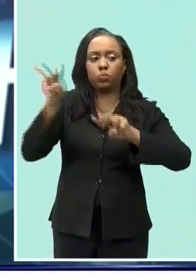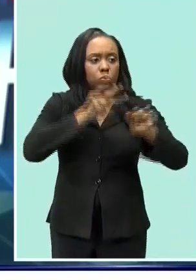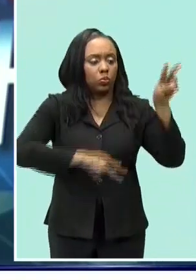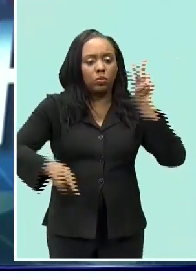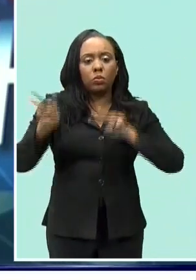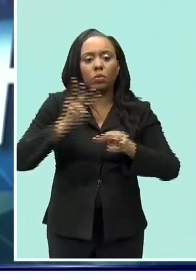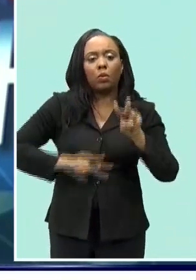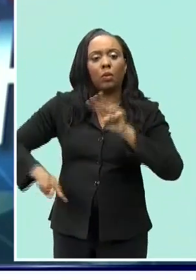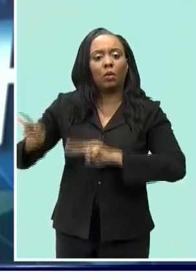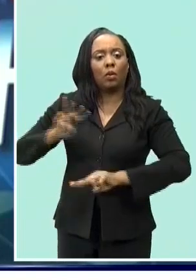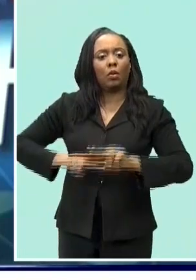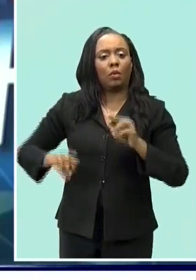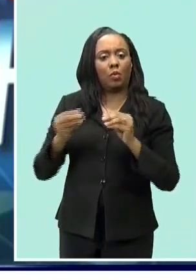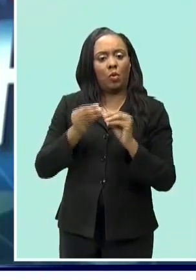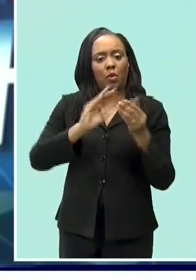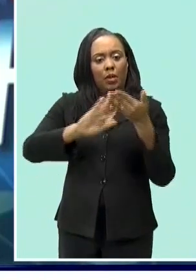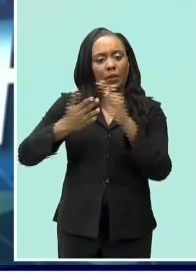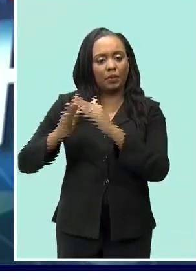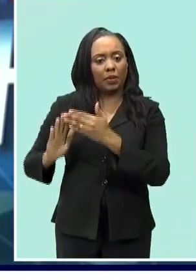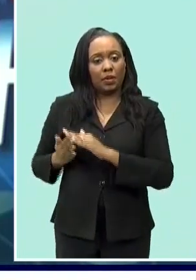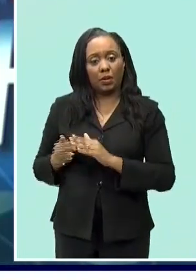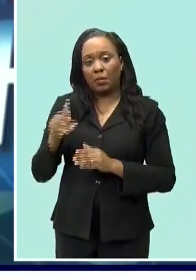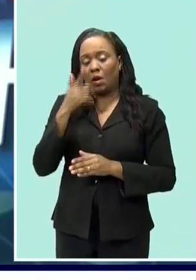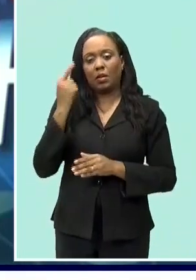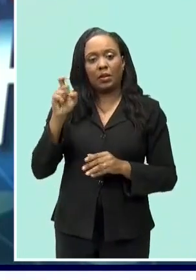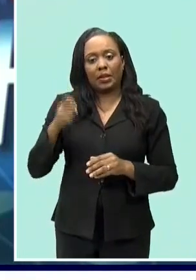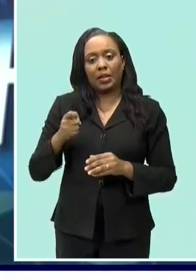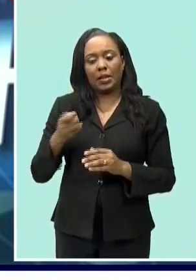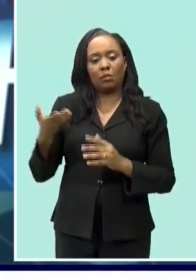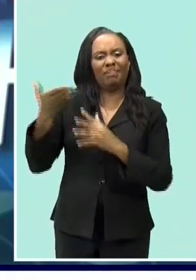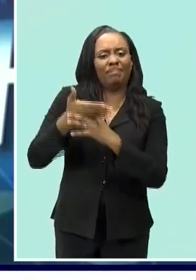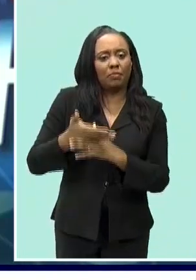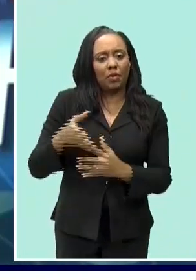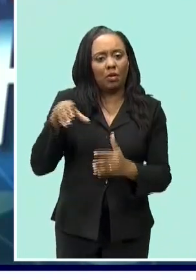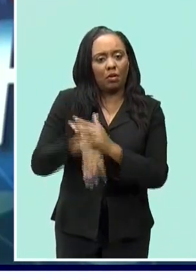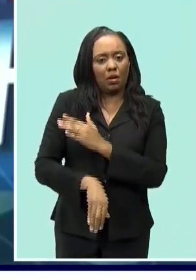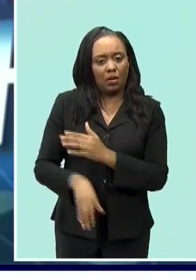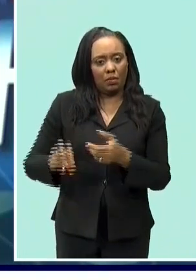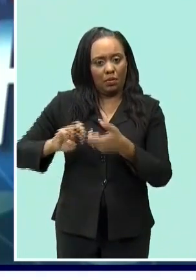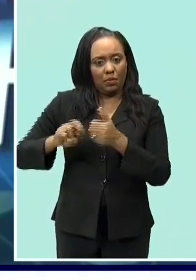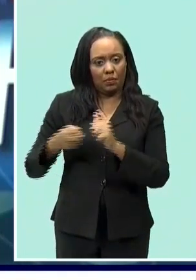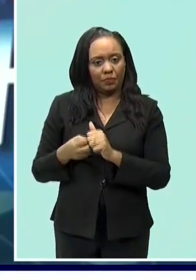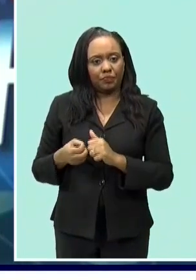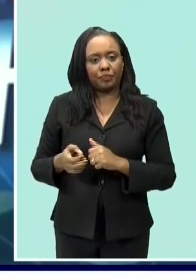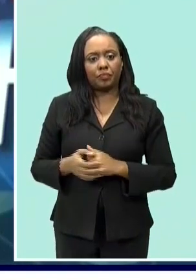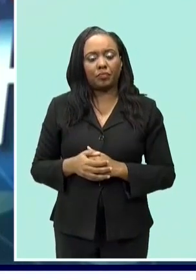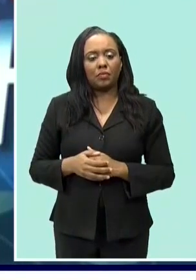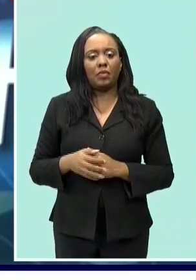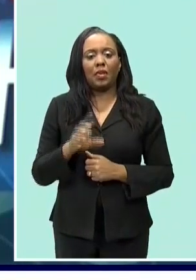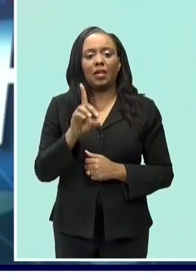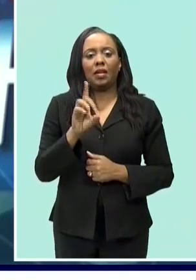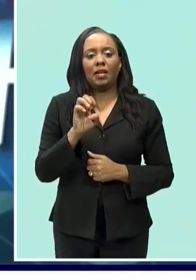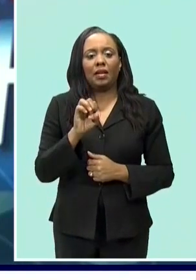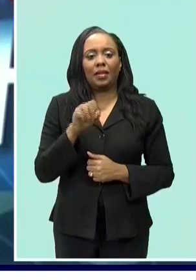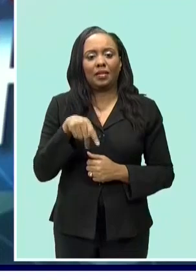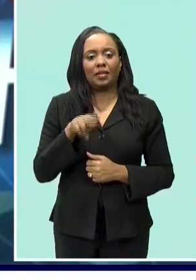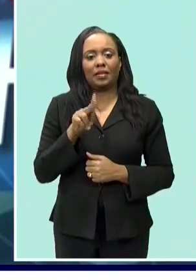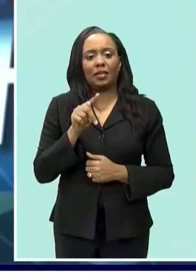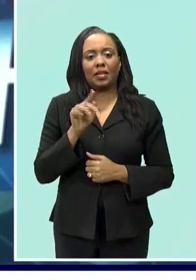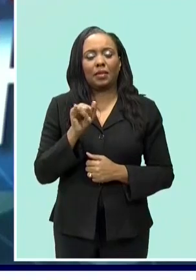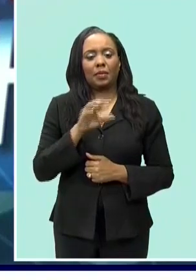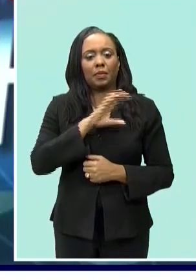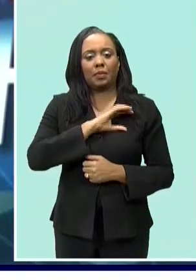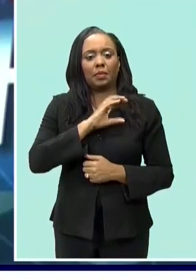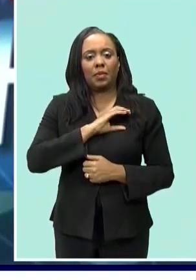the island's crime problem. And this was revealed by the Deputy Commissioner of Police, Erwin Boyce, this morning at the donation of a